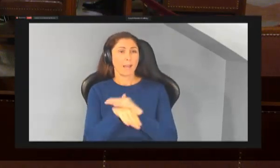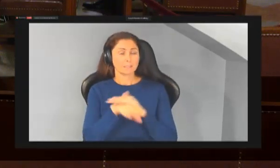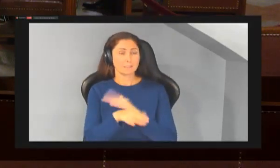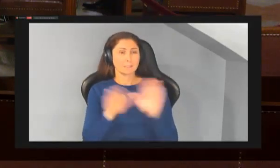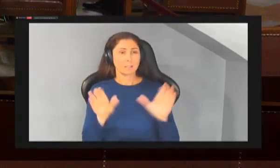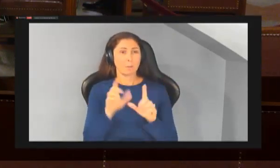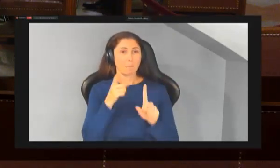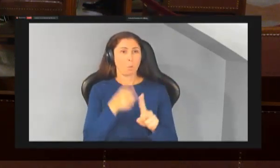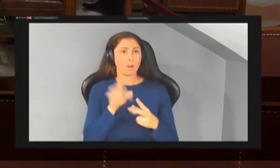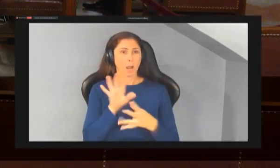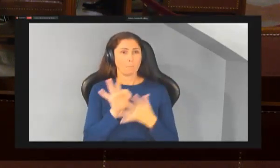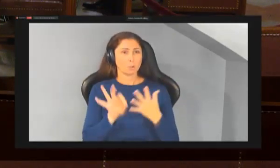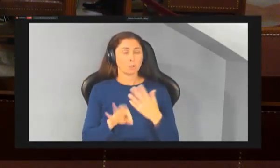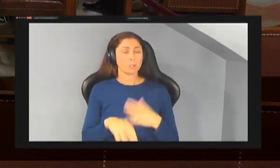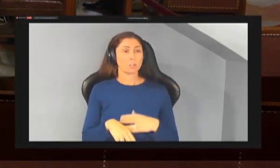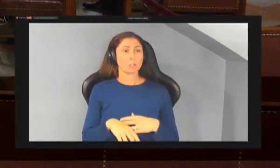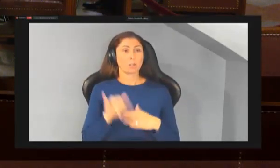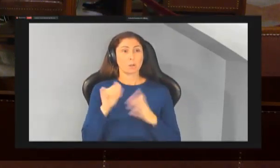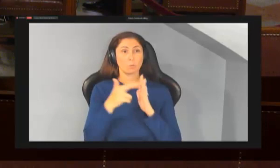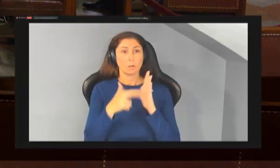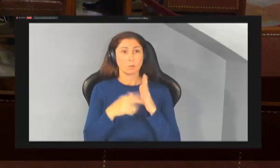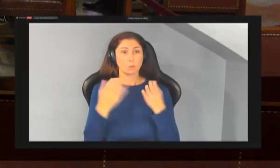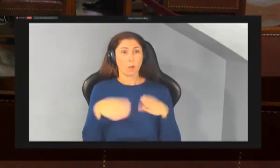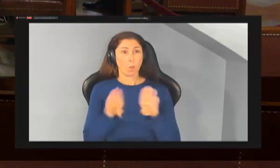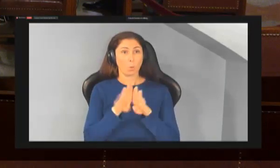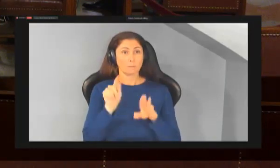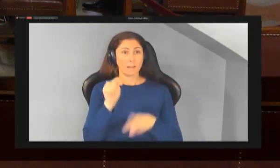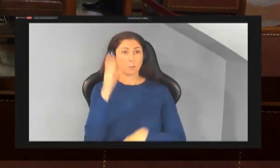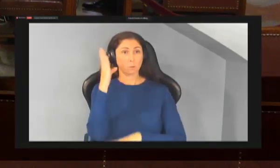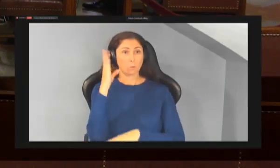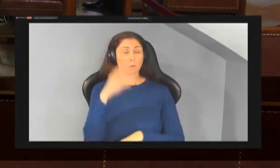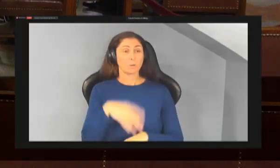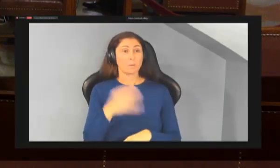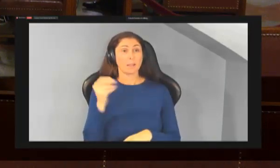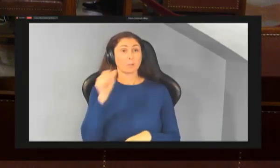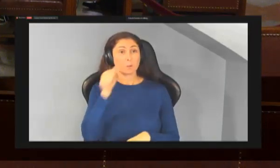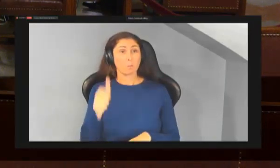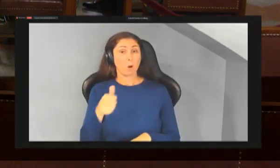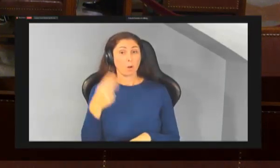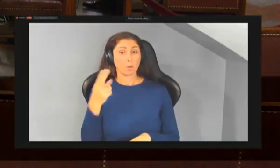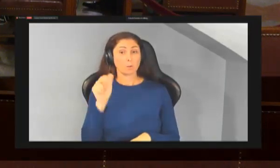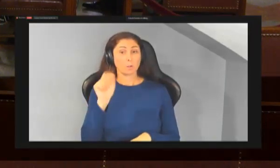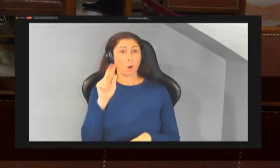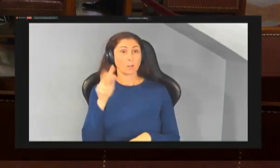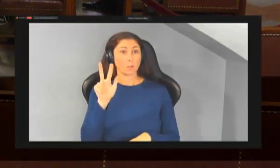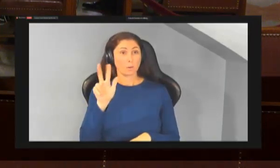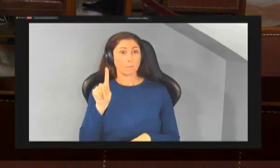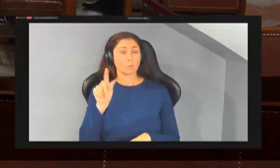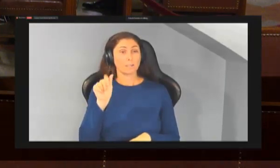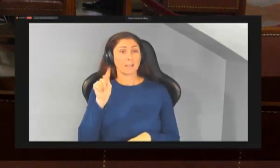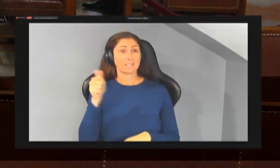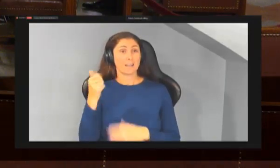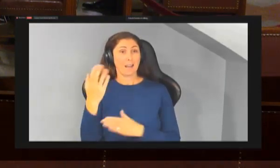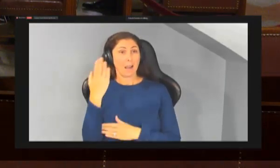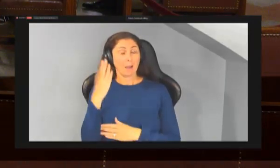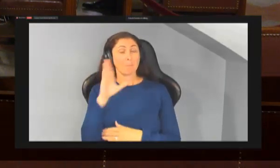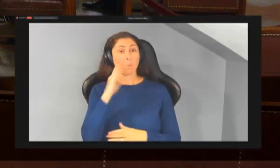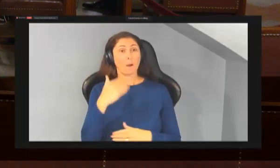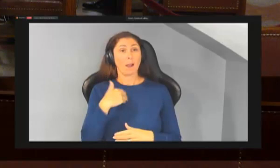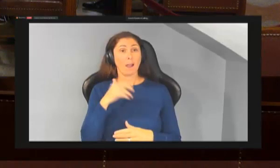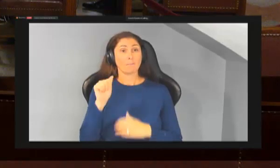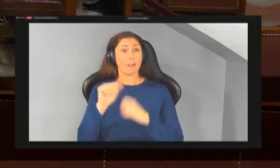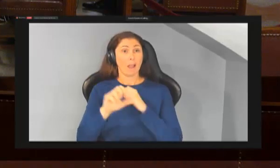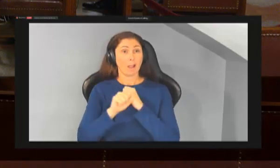option. Speaker registration closed at noon. And tomorrow, Thursday, August 31st at 10 a.m., Council will hold a cablecast post